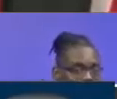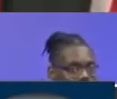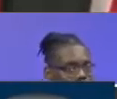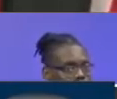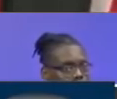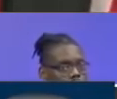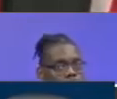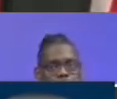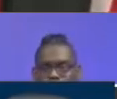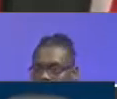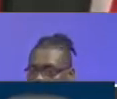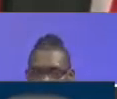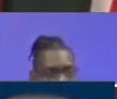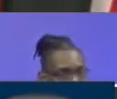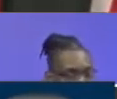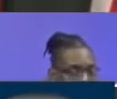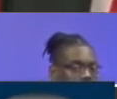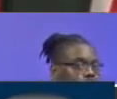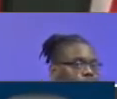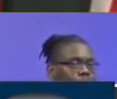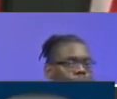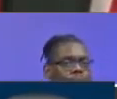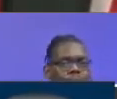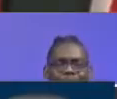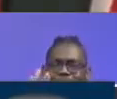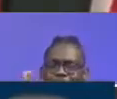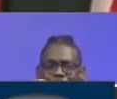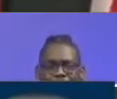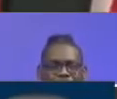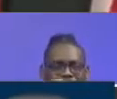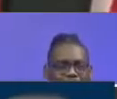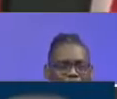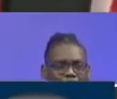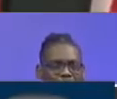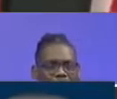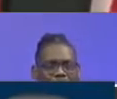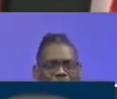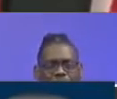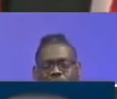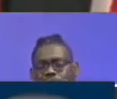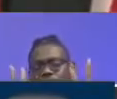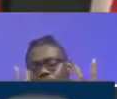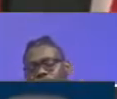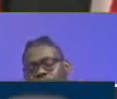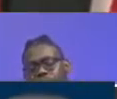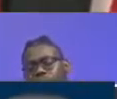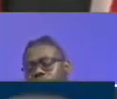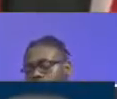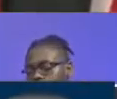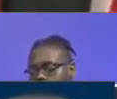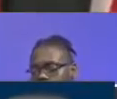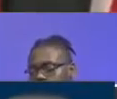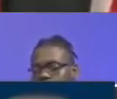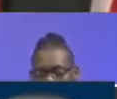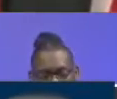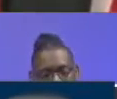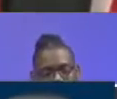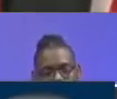Those who will stand in contravention of my argument and the government's position, those positions never